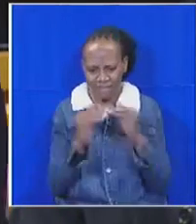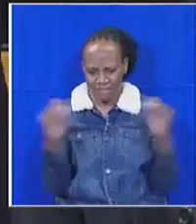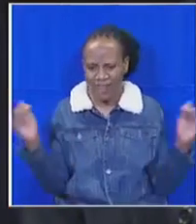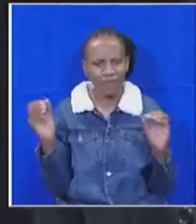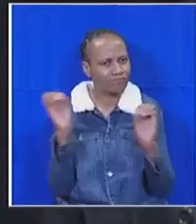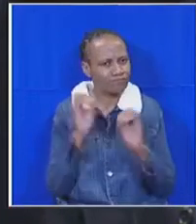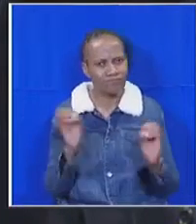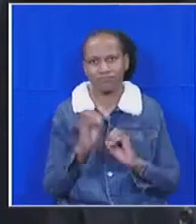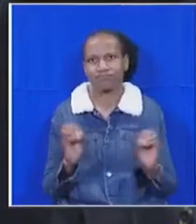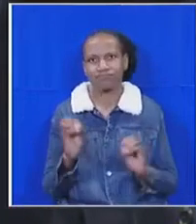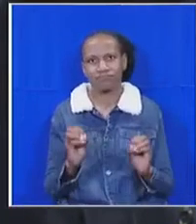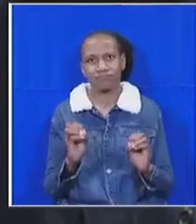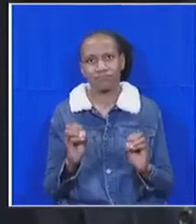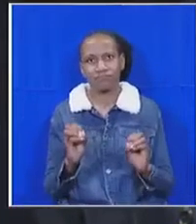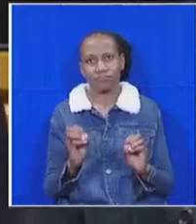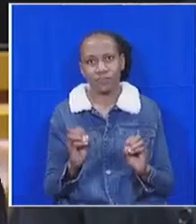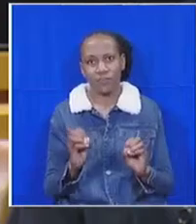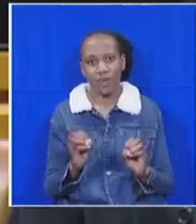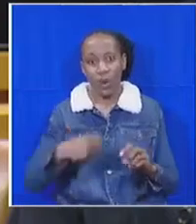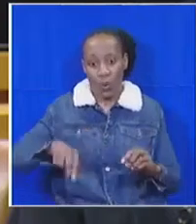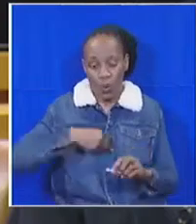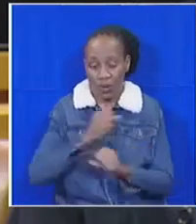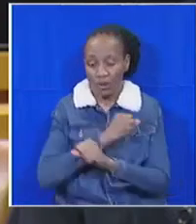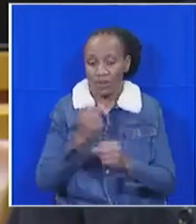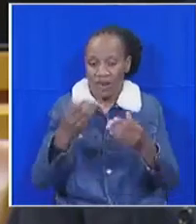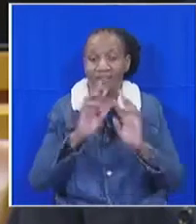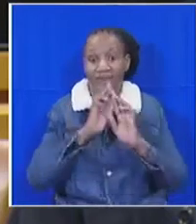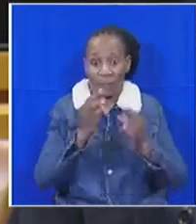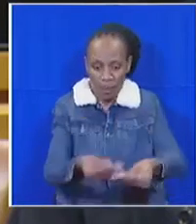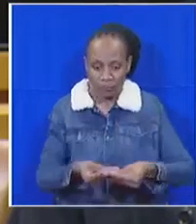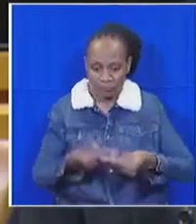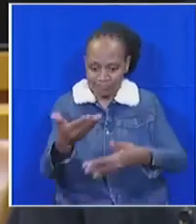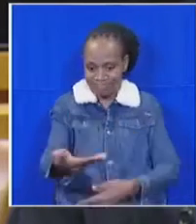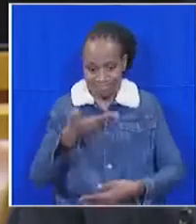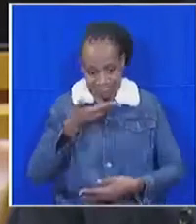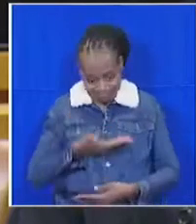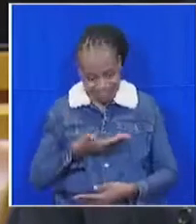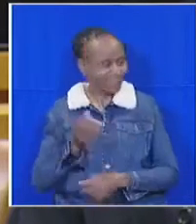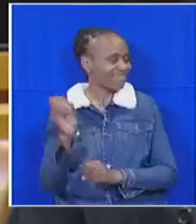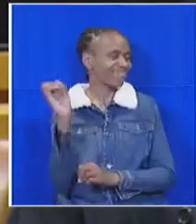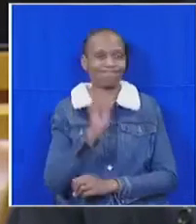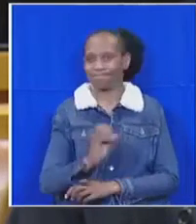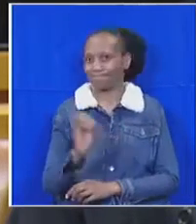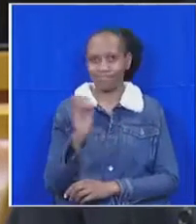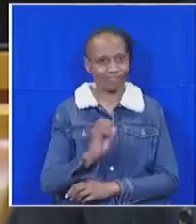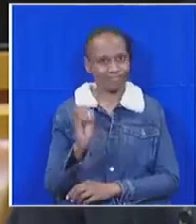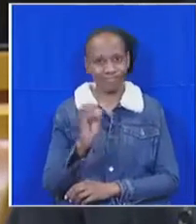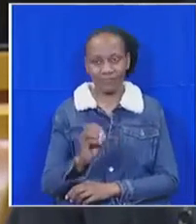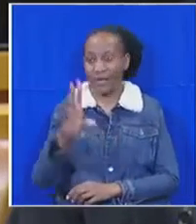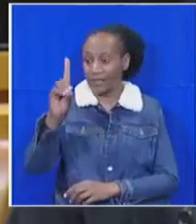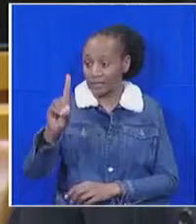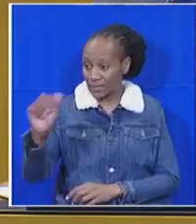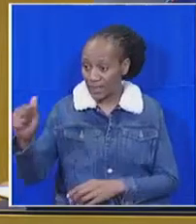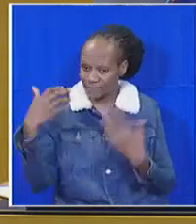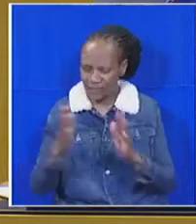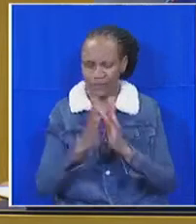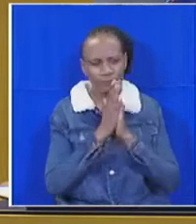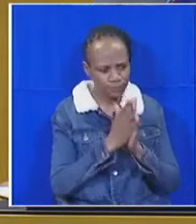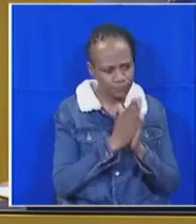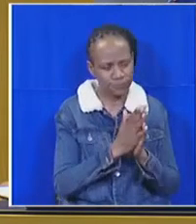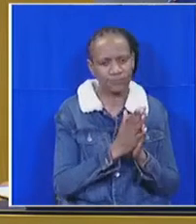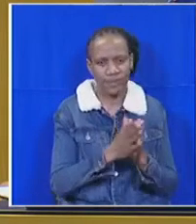this House has not received any report as asked by the DA and indeed